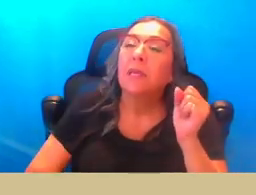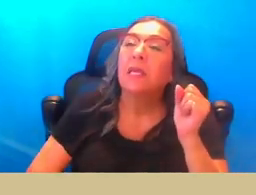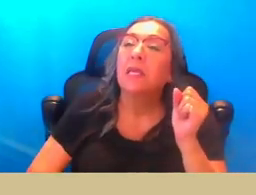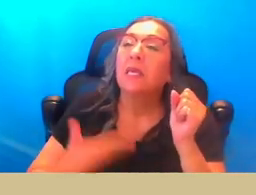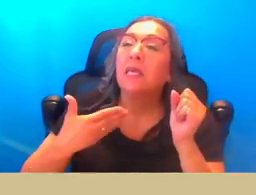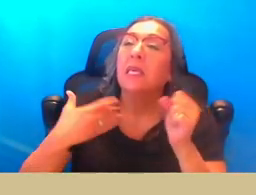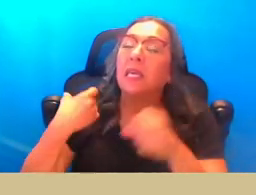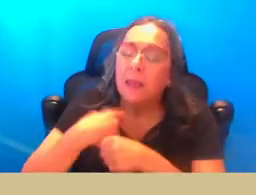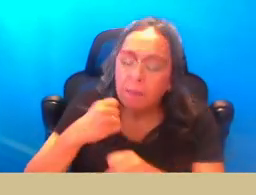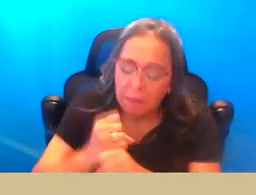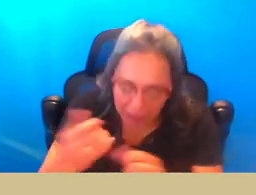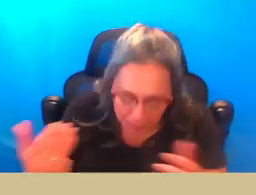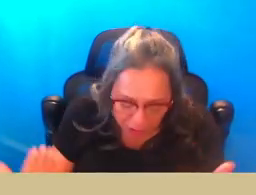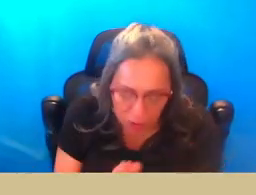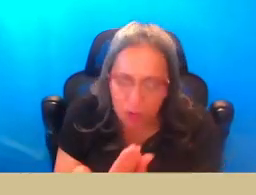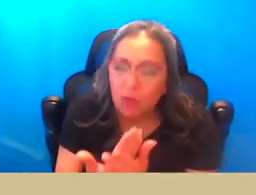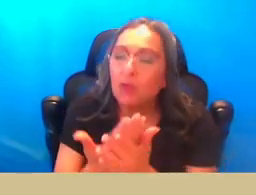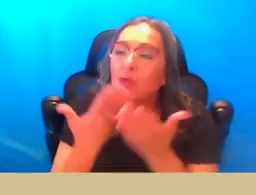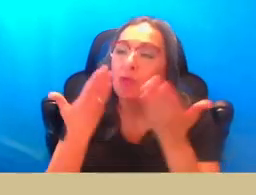Recreate me.